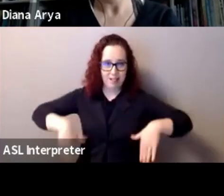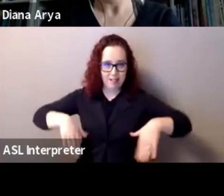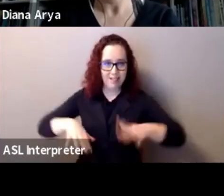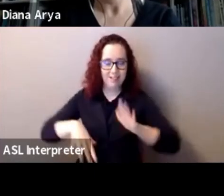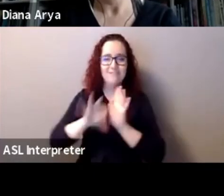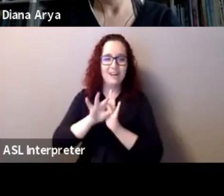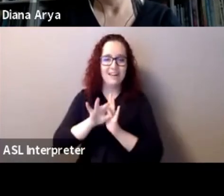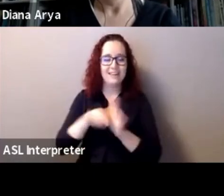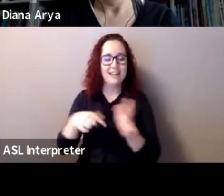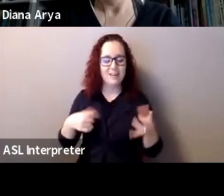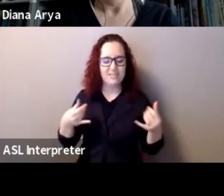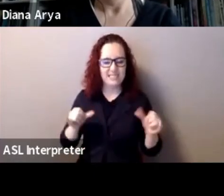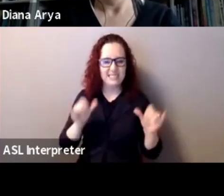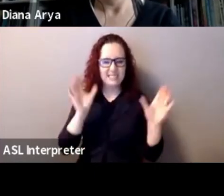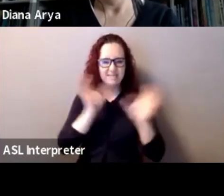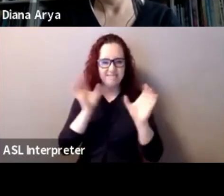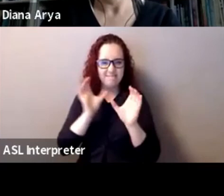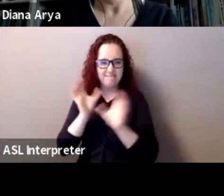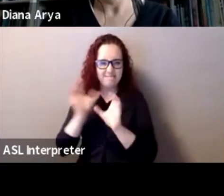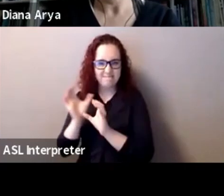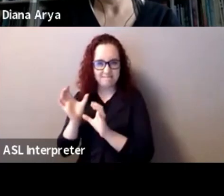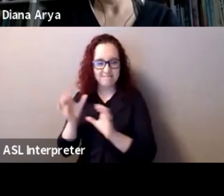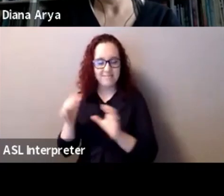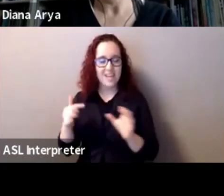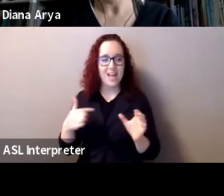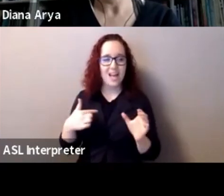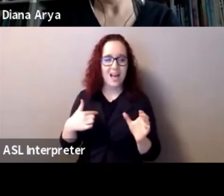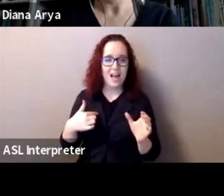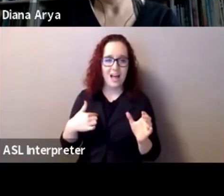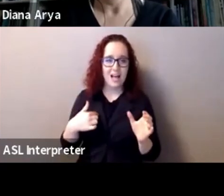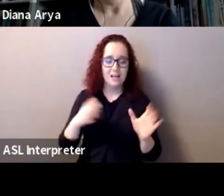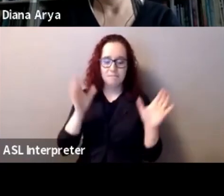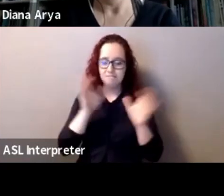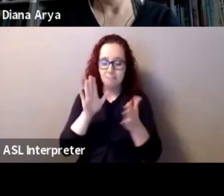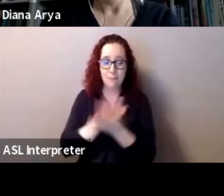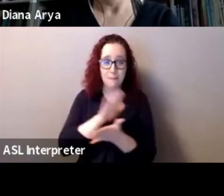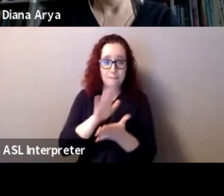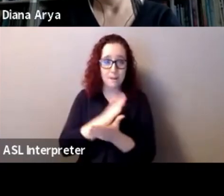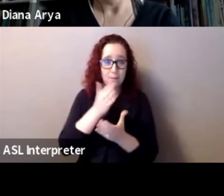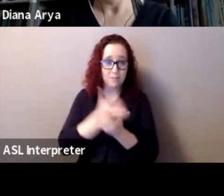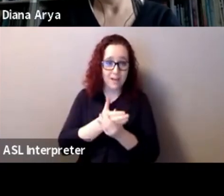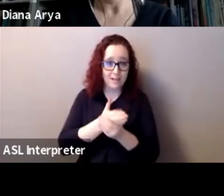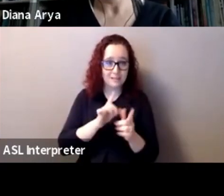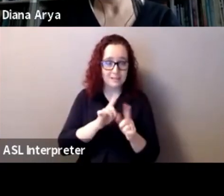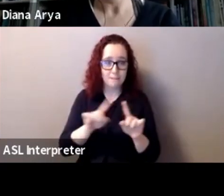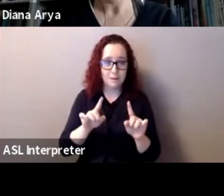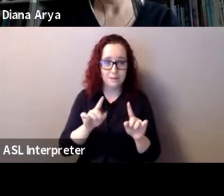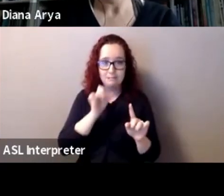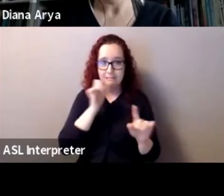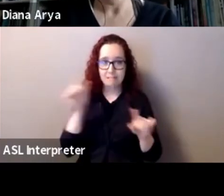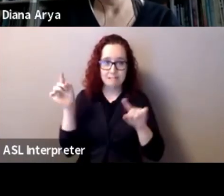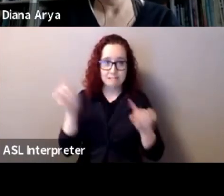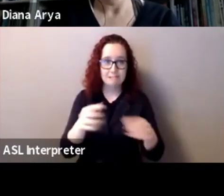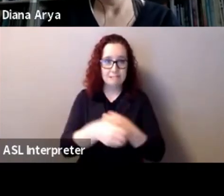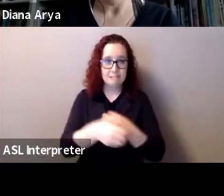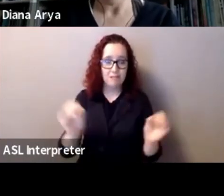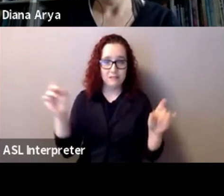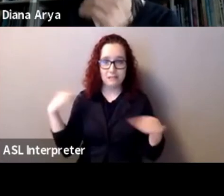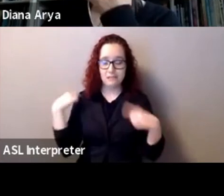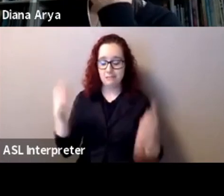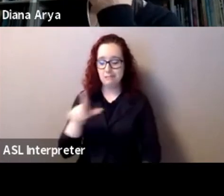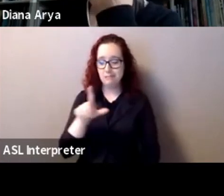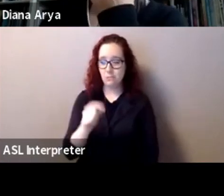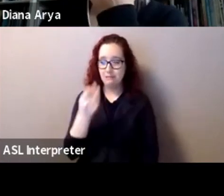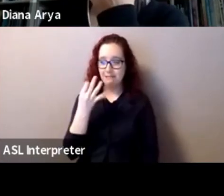hope. I've been meaning, of course, to look through paper files, but since I haven't been to the office since 2019, I'm a